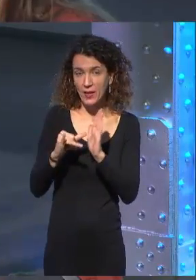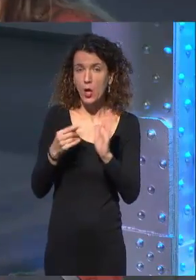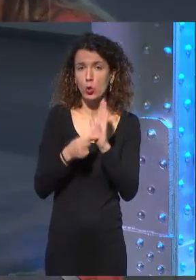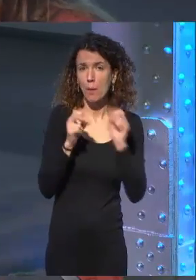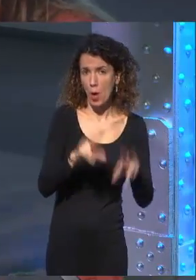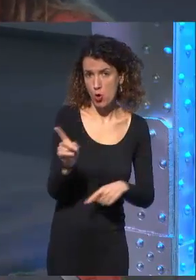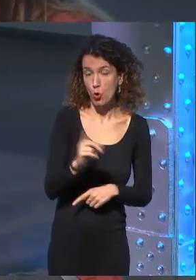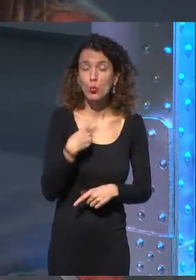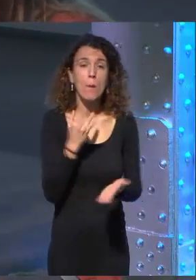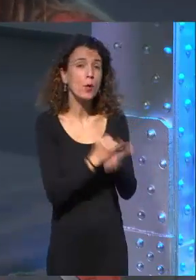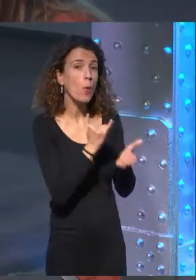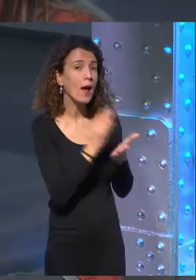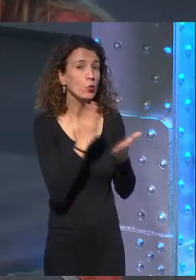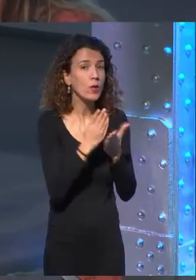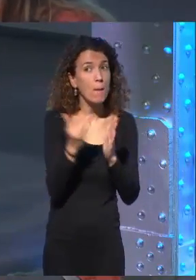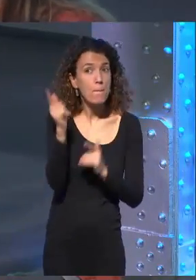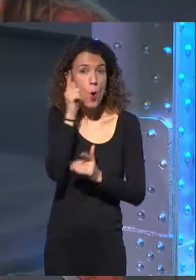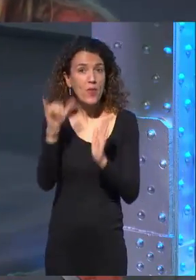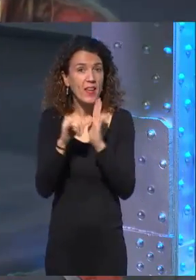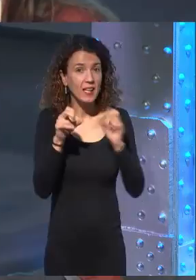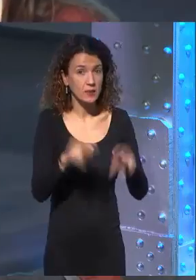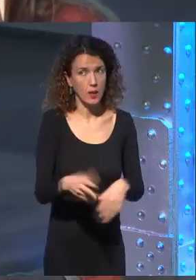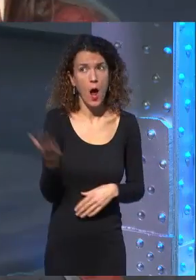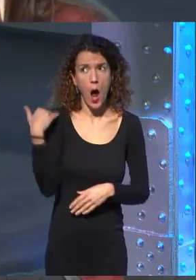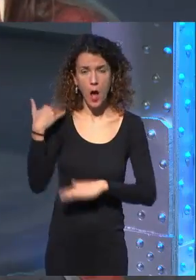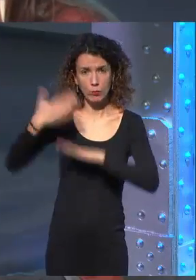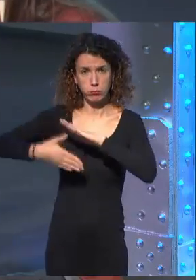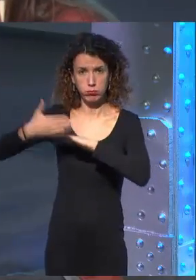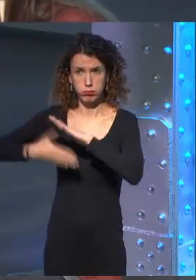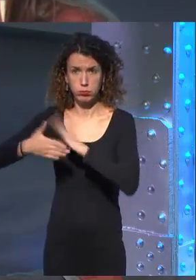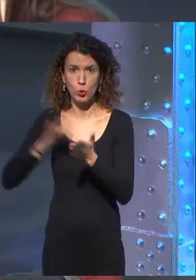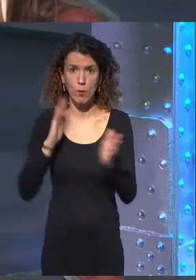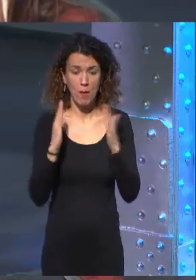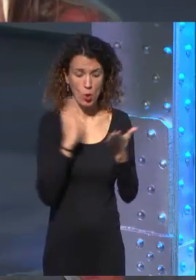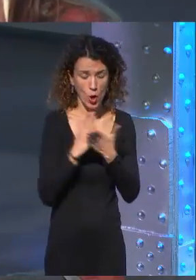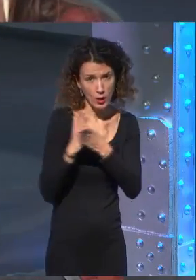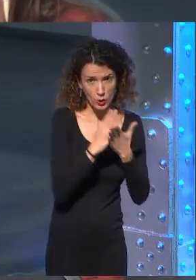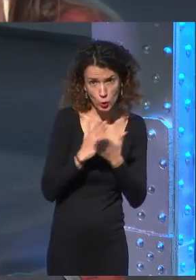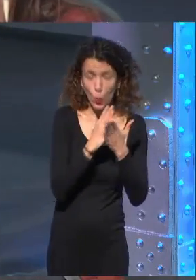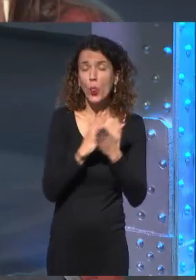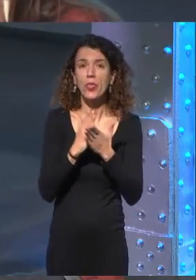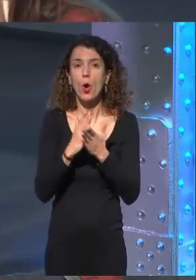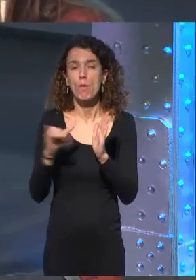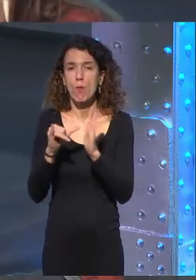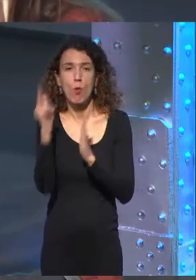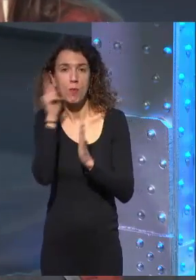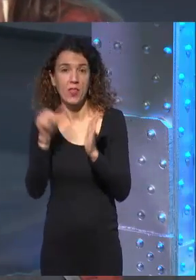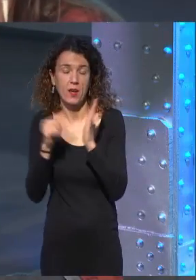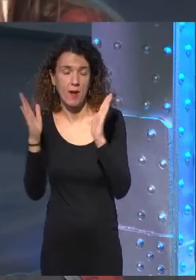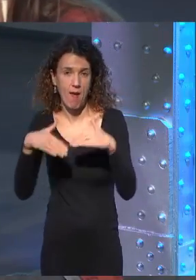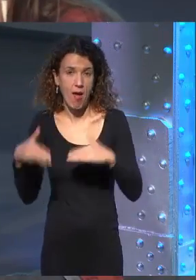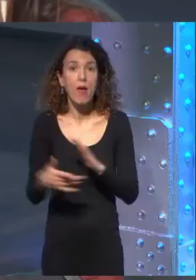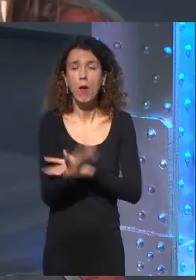I haven't gotten any worse grades with your mobile. But have you tried